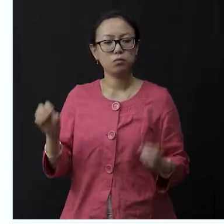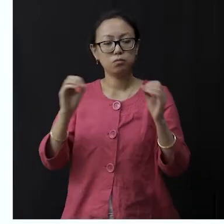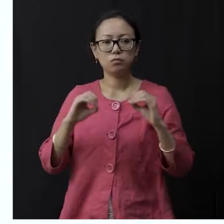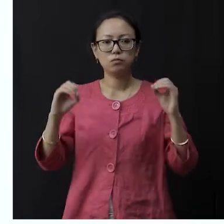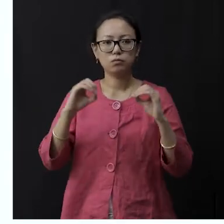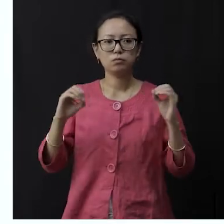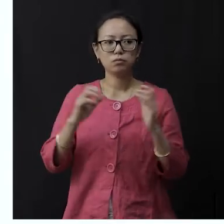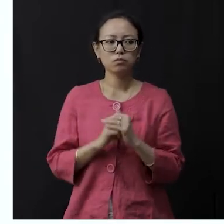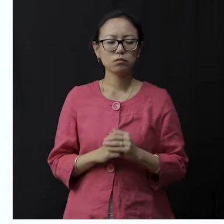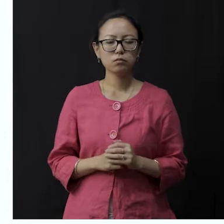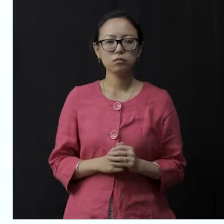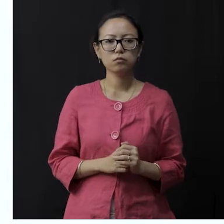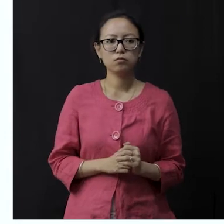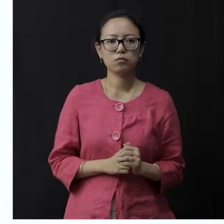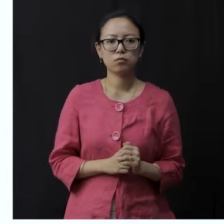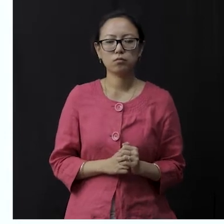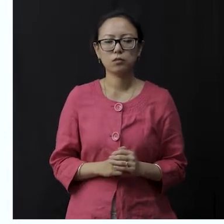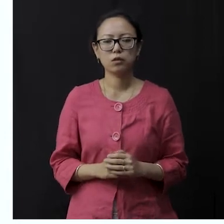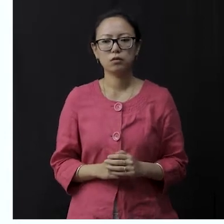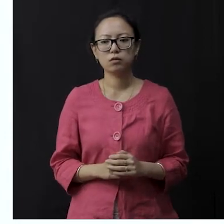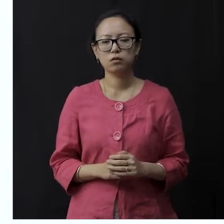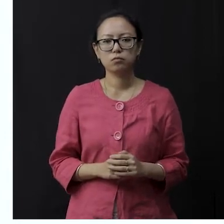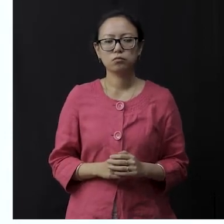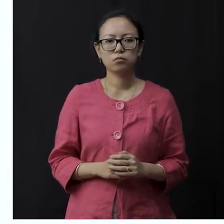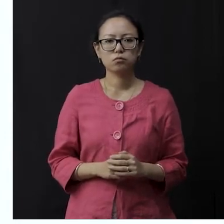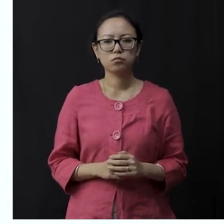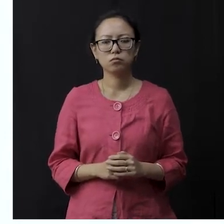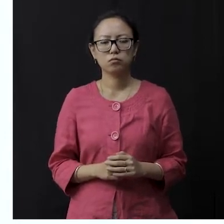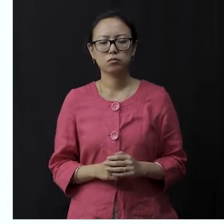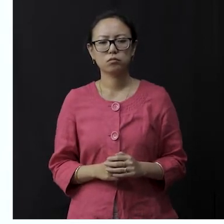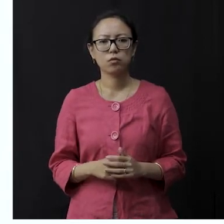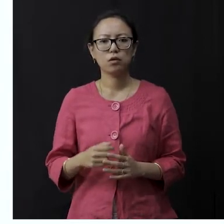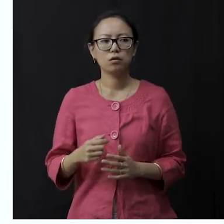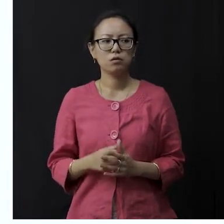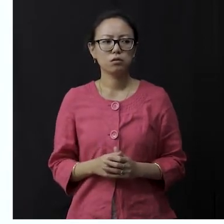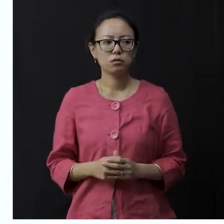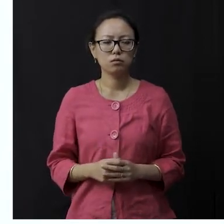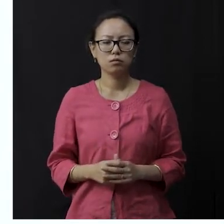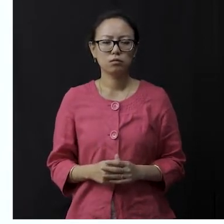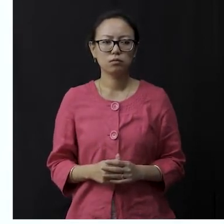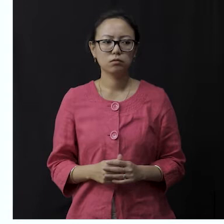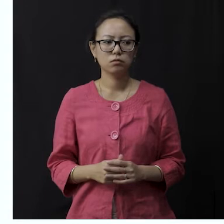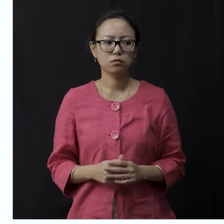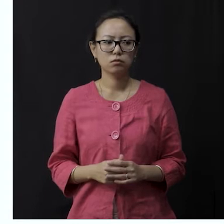knocking at the door, but I do not know who that person was. We will